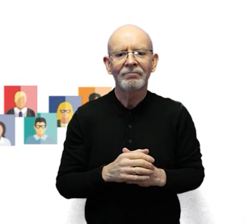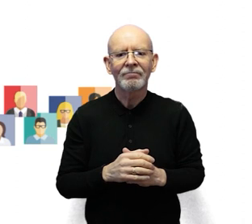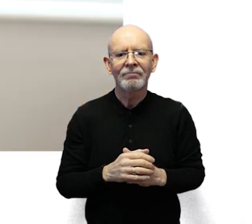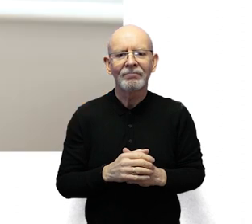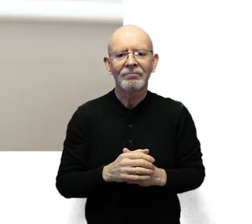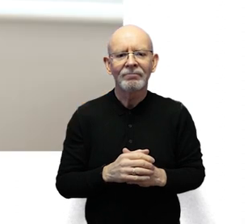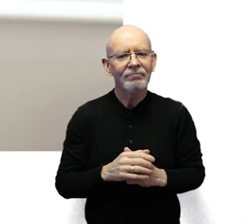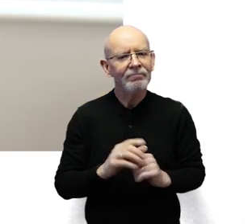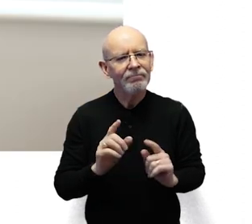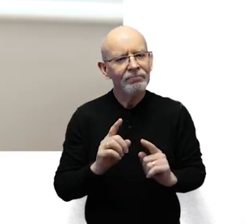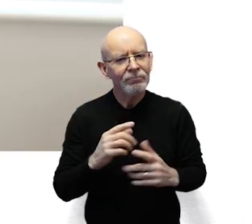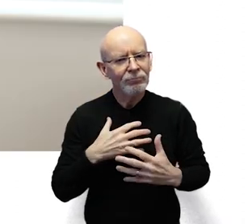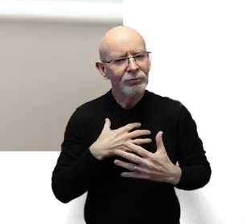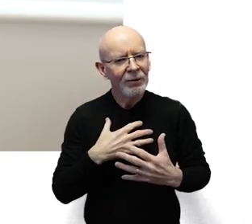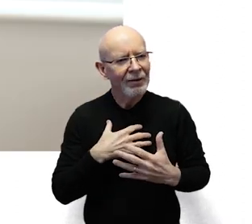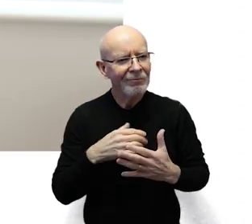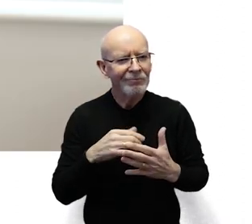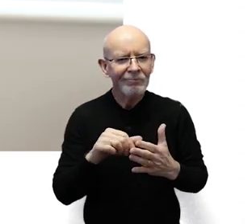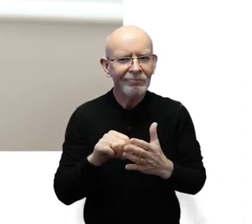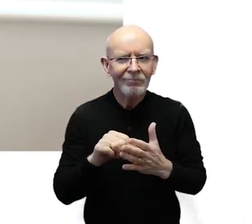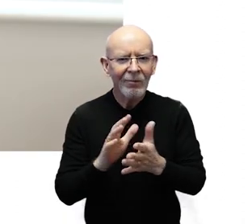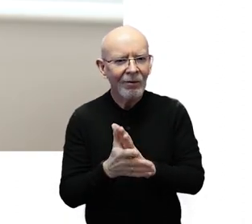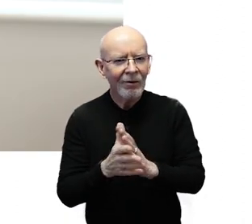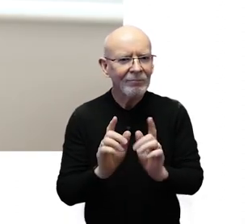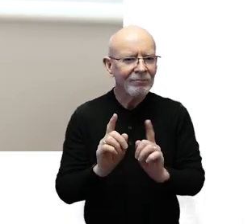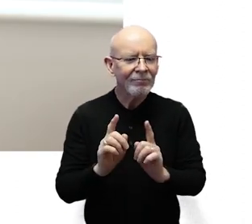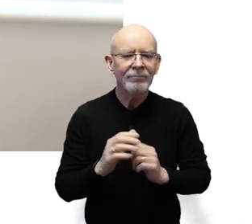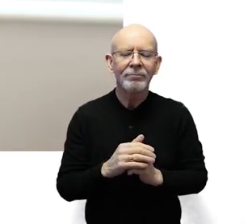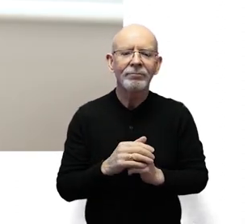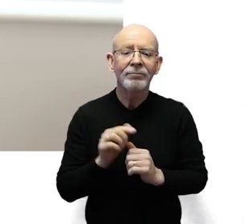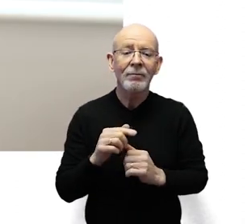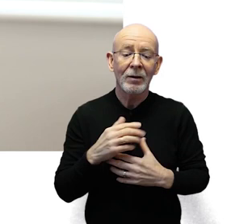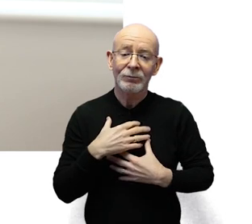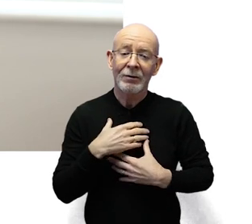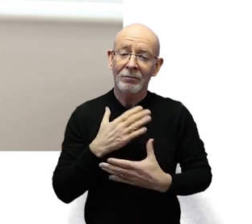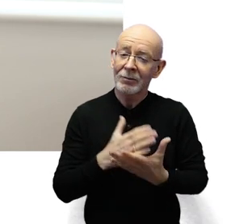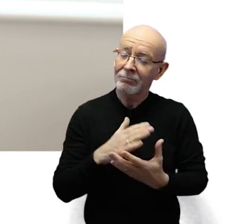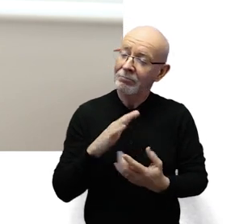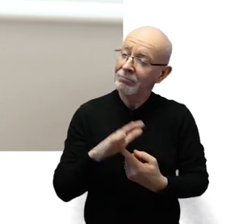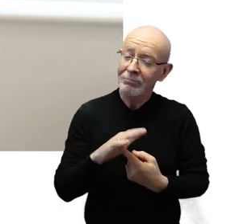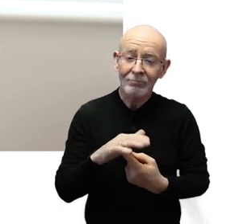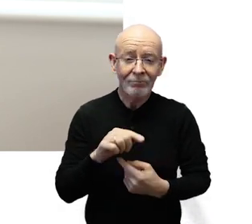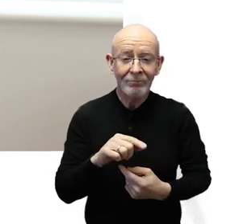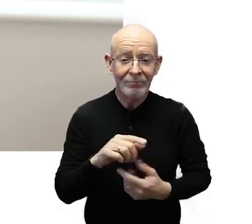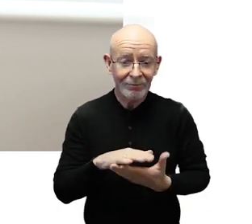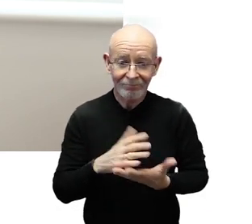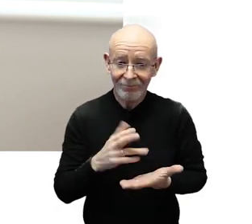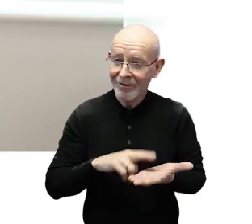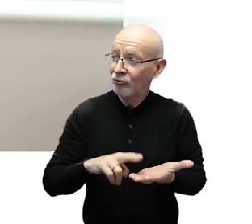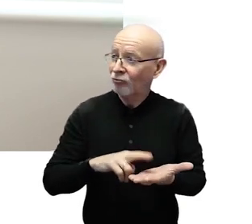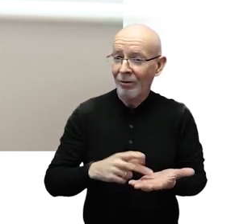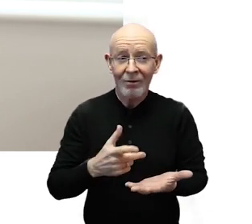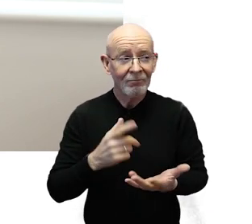So, what is a breathing pattern disorder? Breathing is essential to life and occurs naturally with very little or no